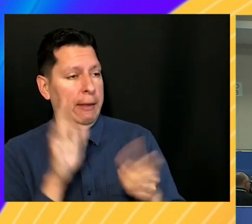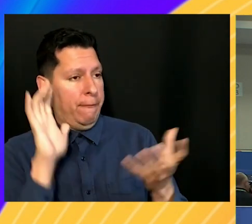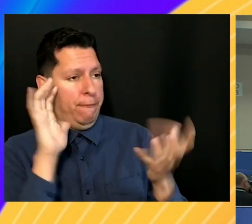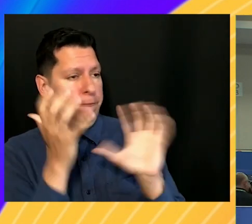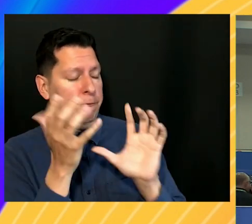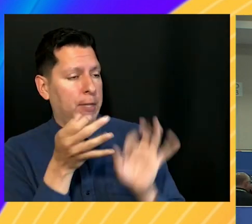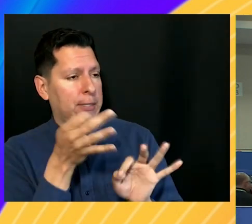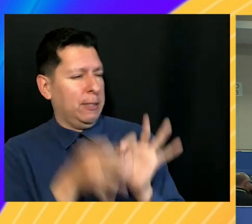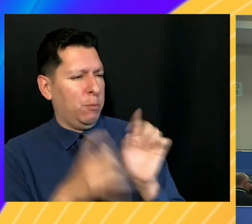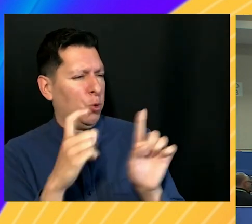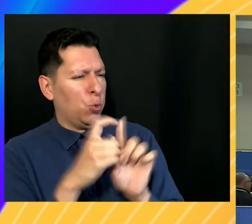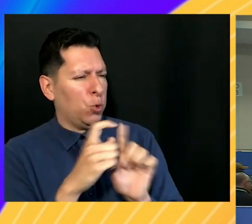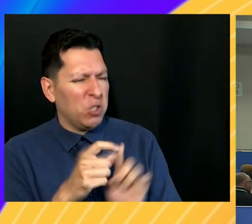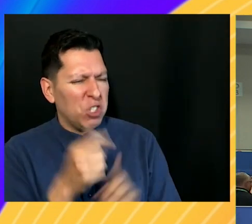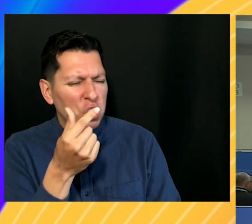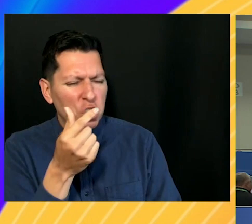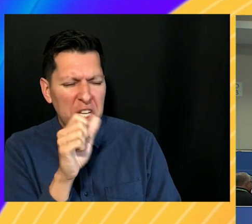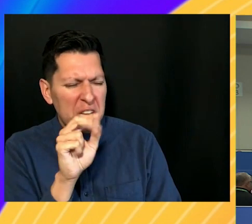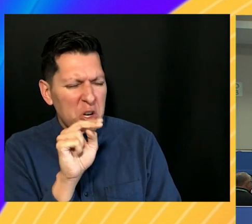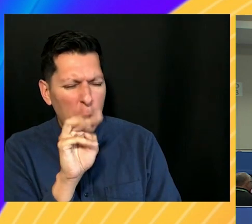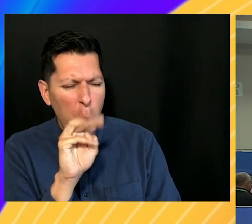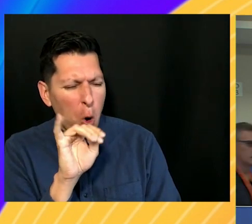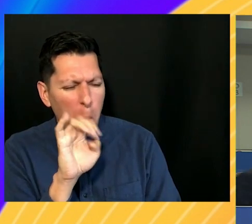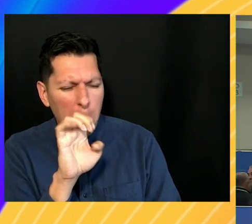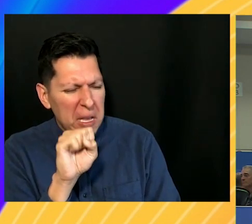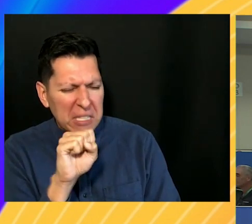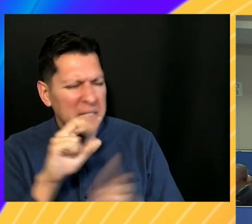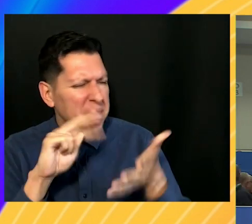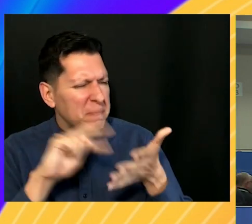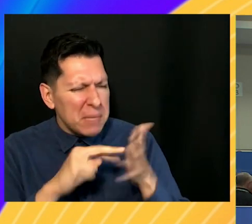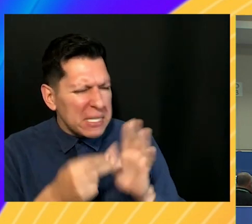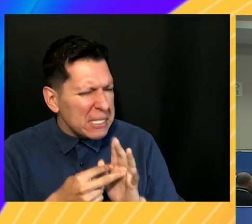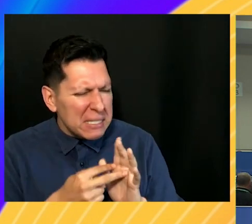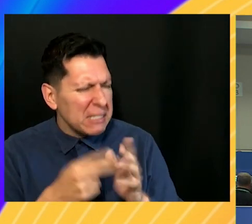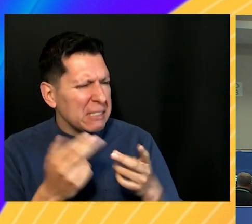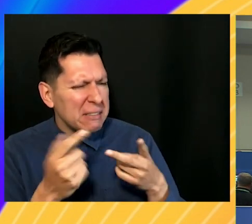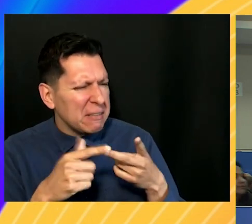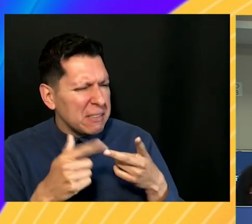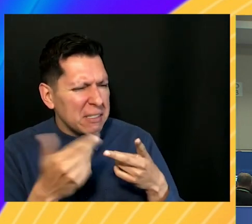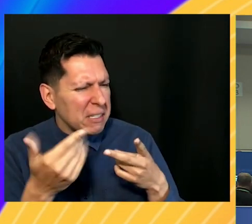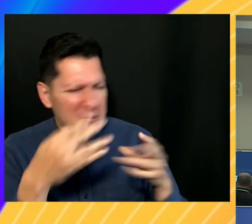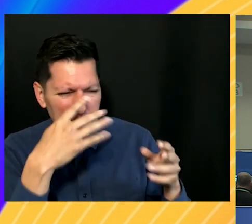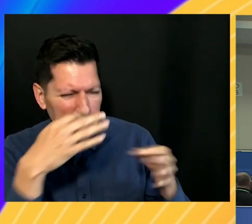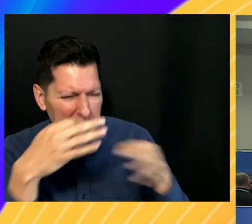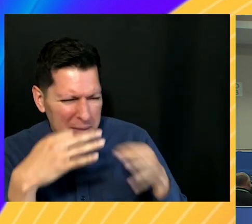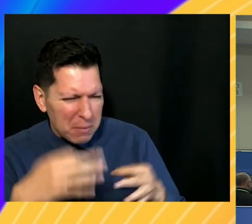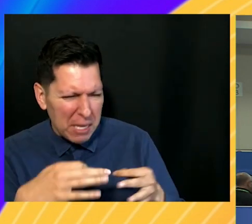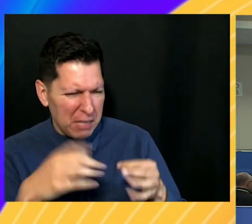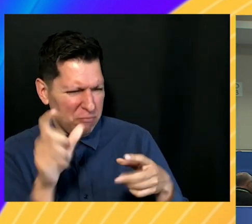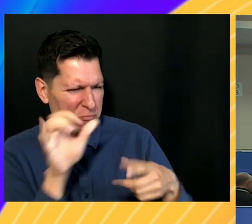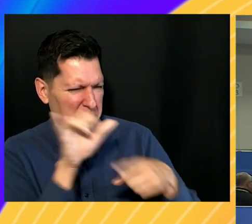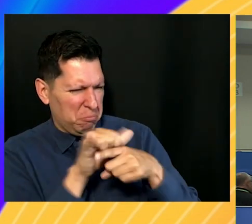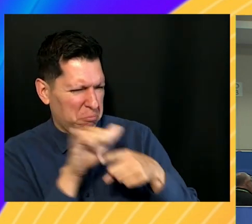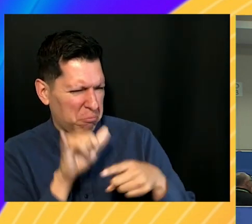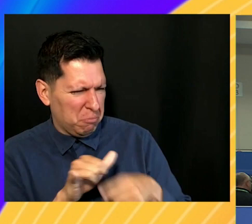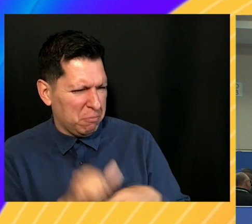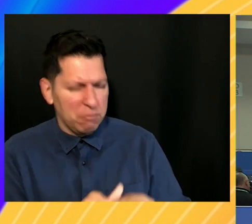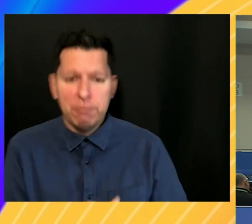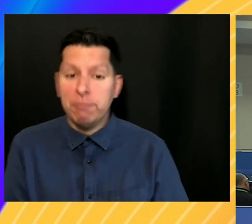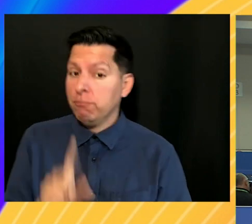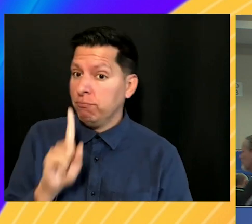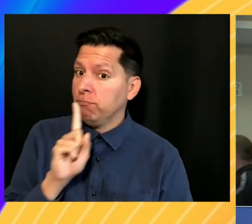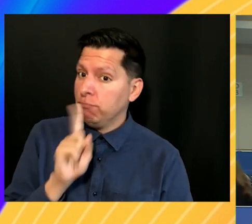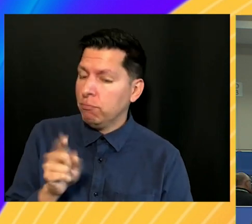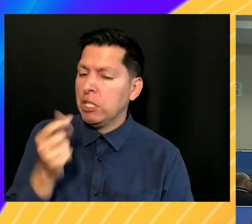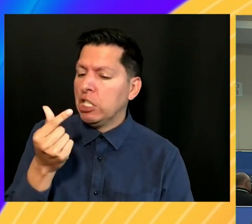is genomics? And you mentioned another awesome word. Could you just explain to us what these are? Absolutely. So